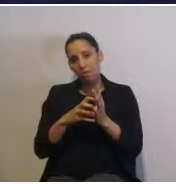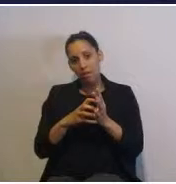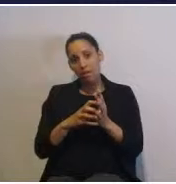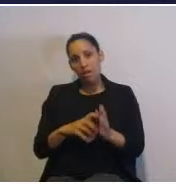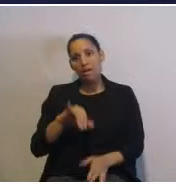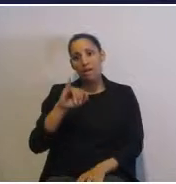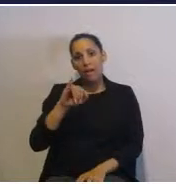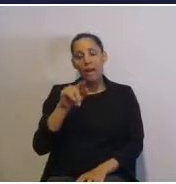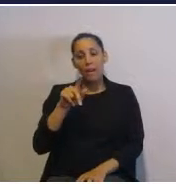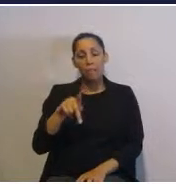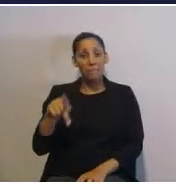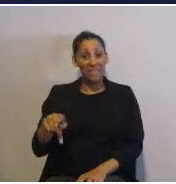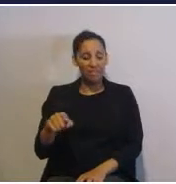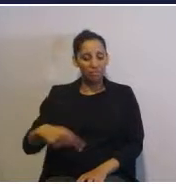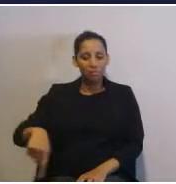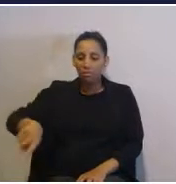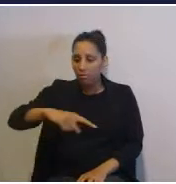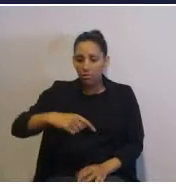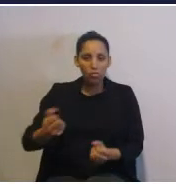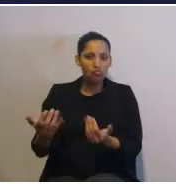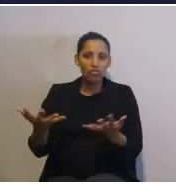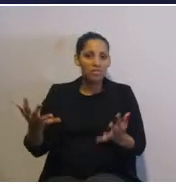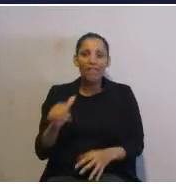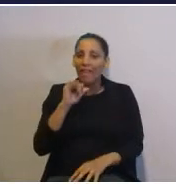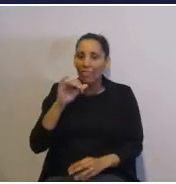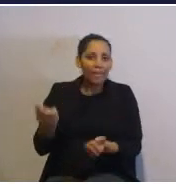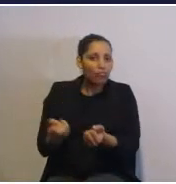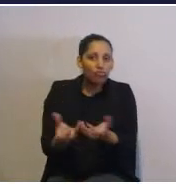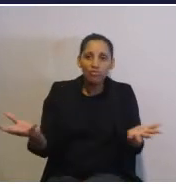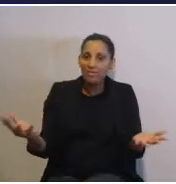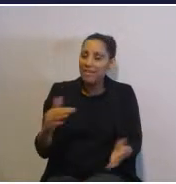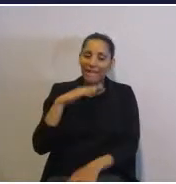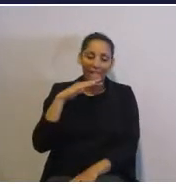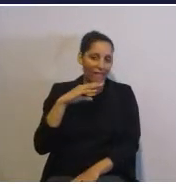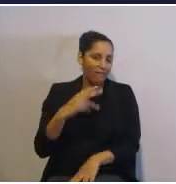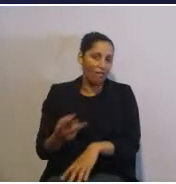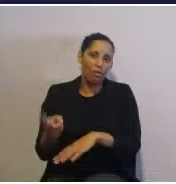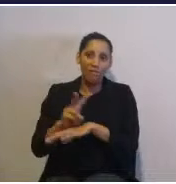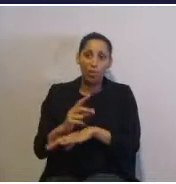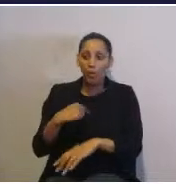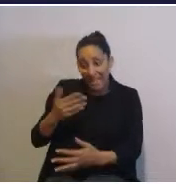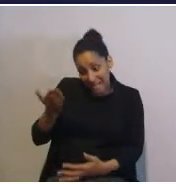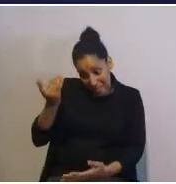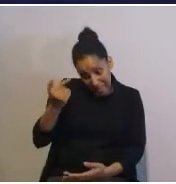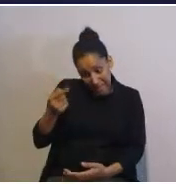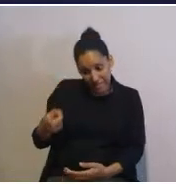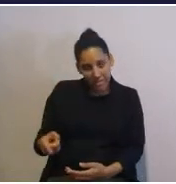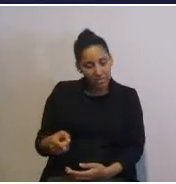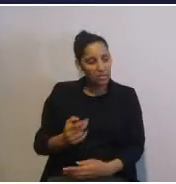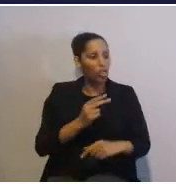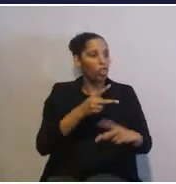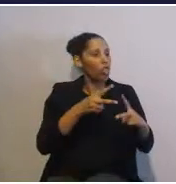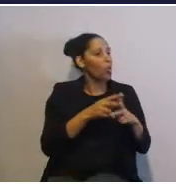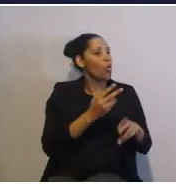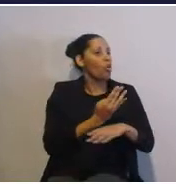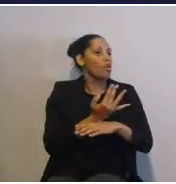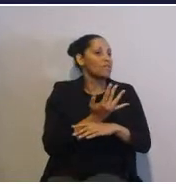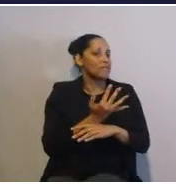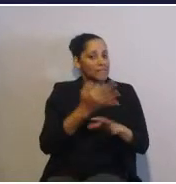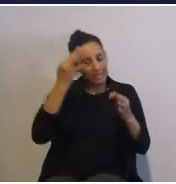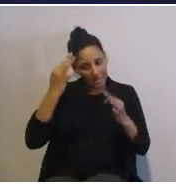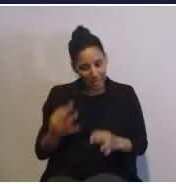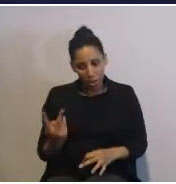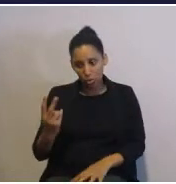power producers does not produce as was expected by the NERSA decision for